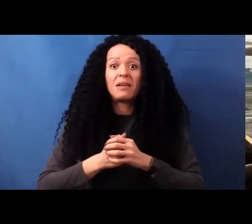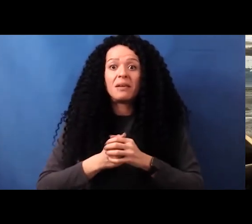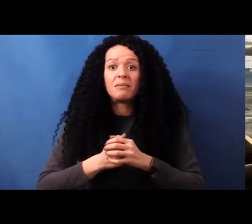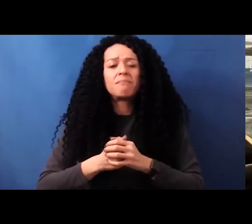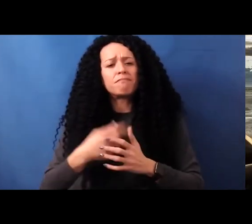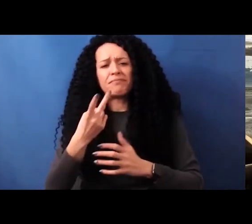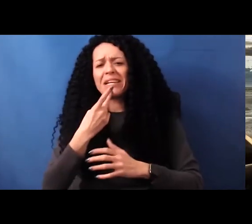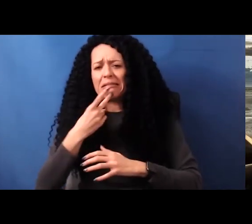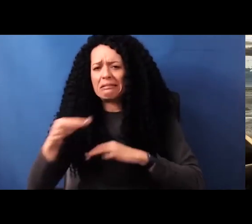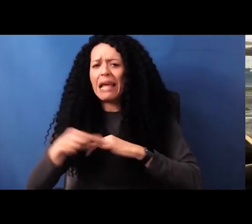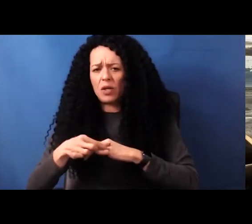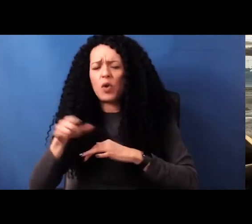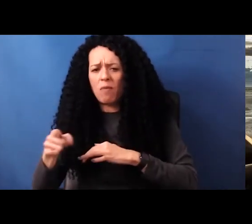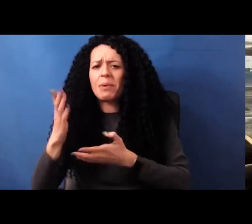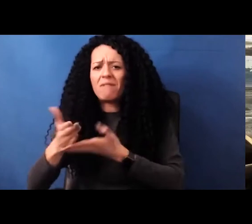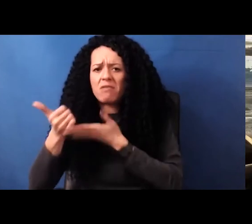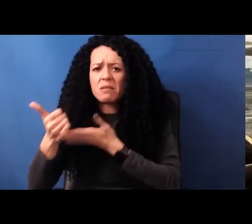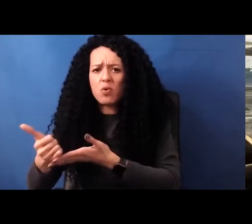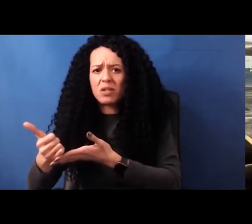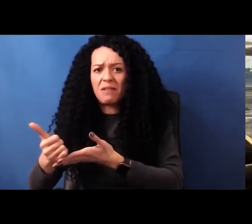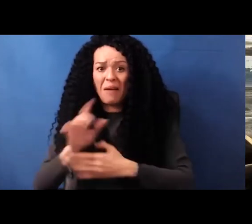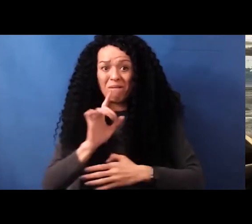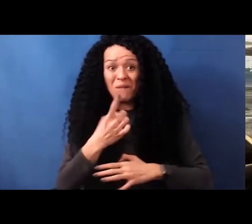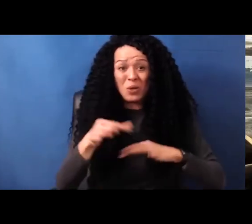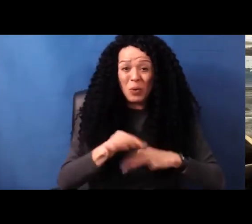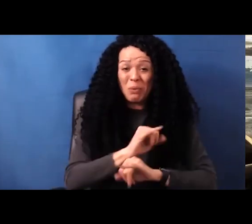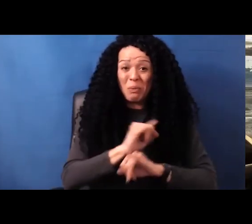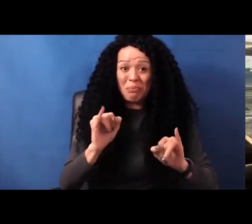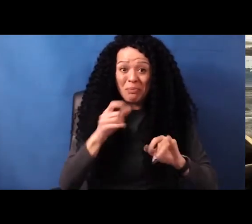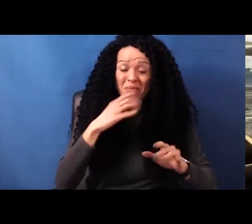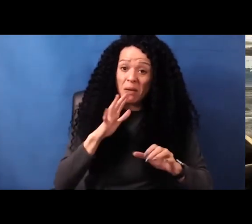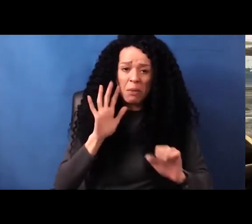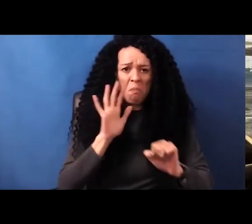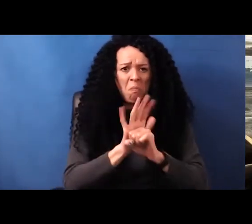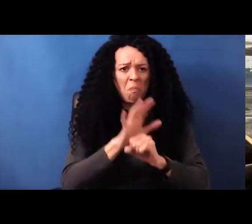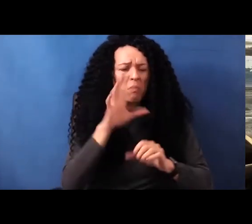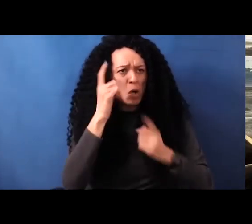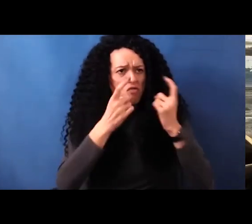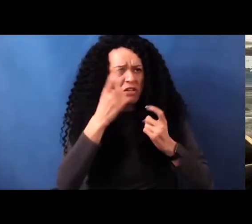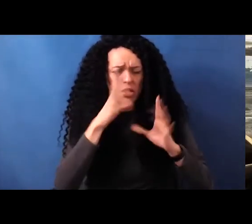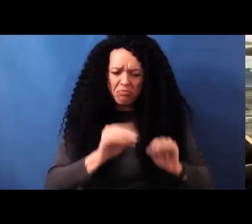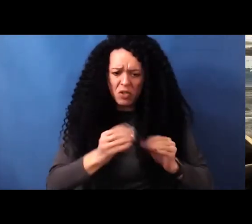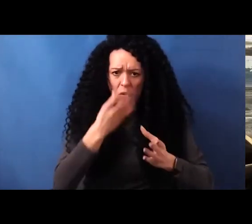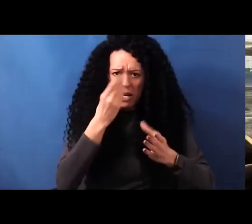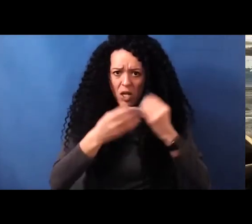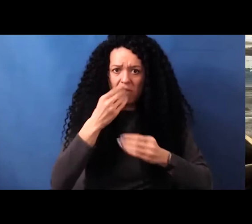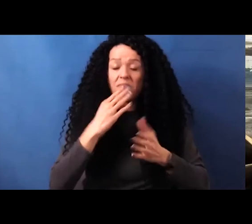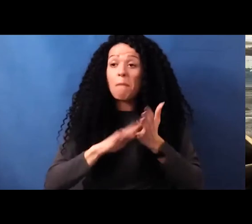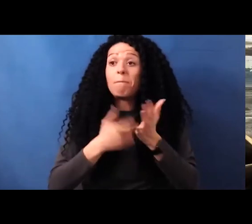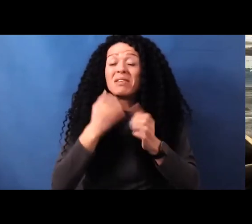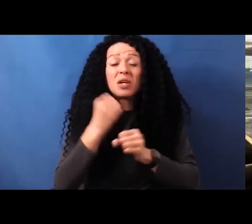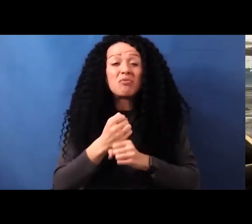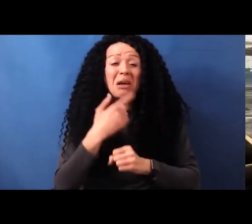Unlike her second very supportive husband, he had put a stop to her curiosity. Mr. Gregg took